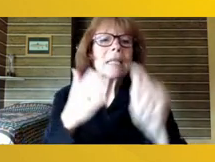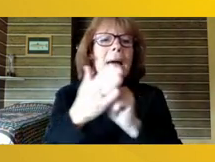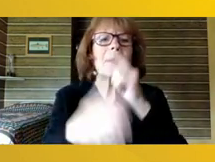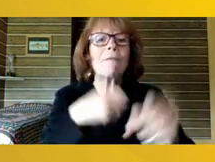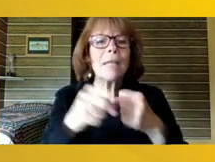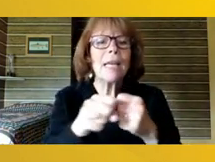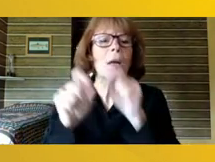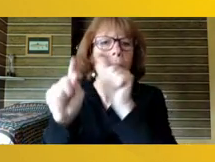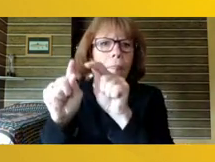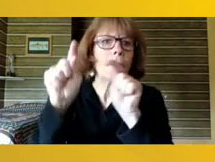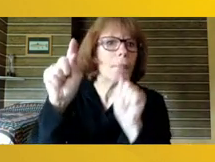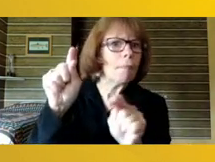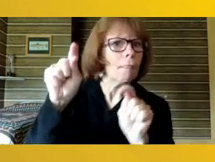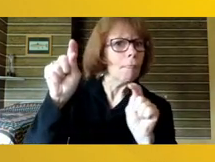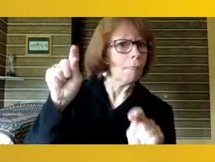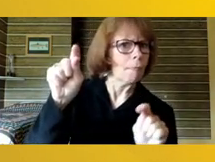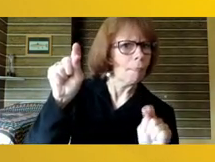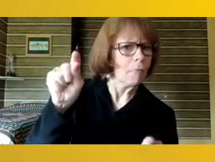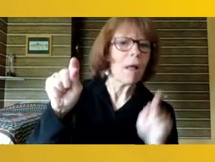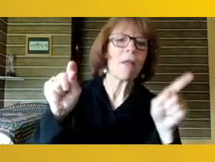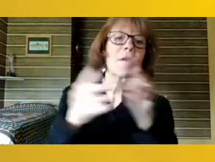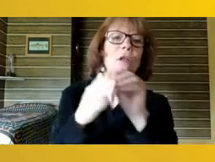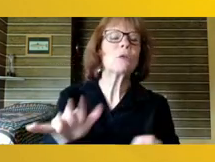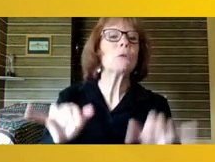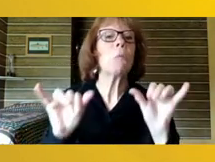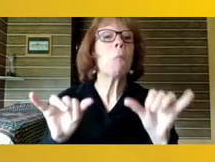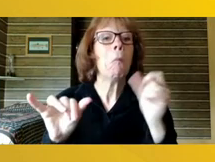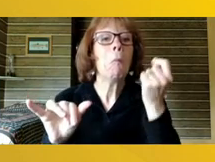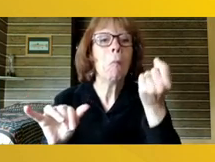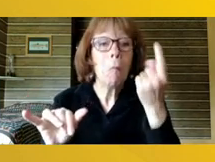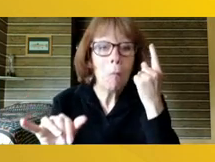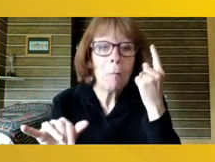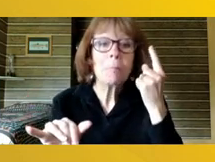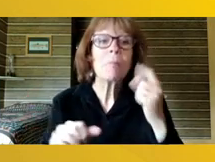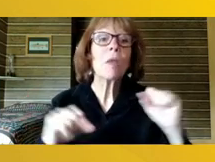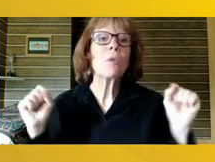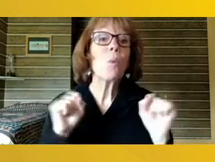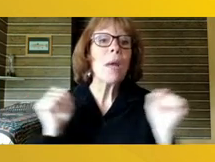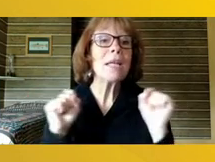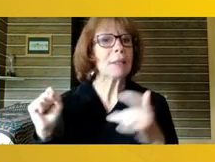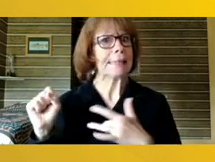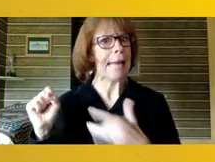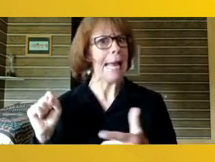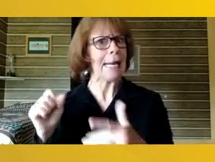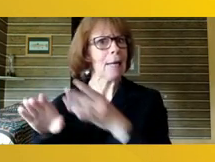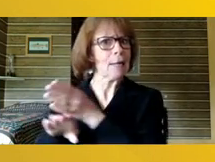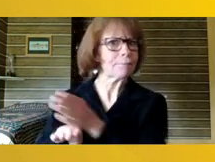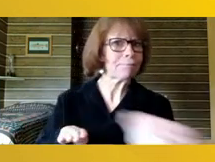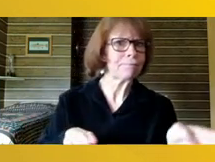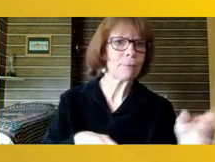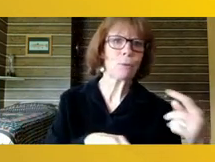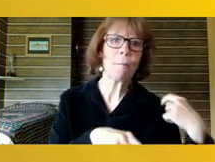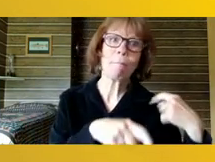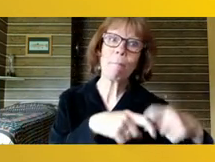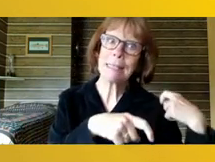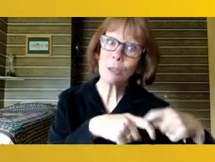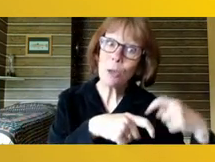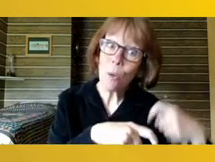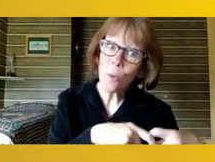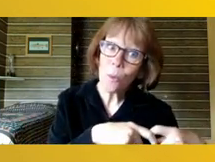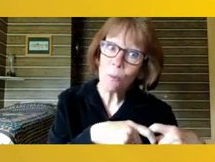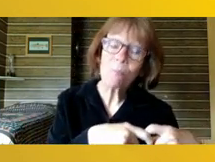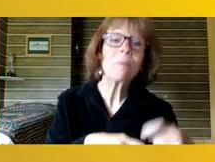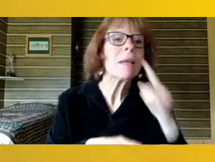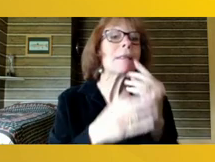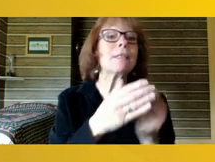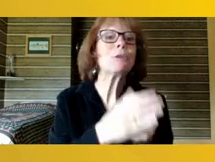they identify the pattern that the whales were in Mexico in the winter and then migrated to the California coast for the spring,